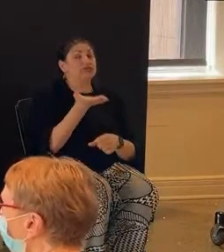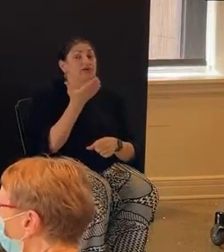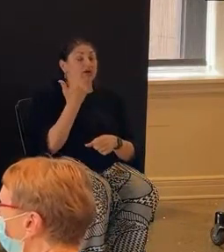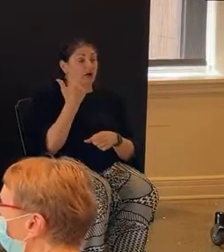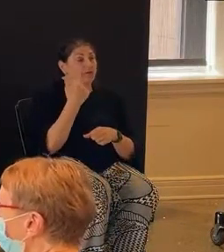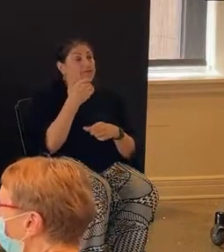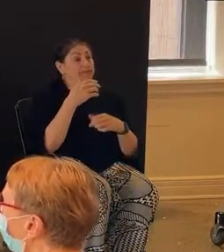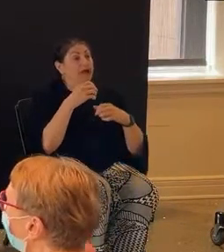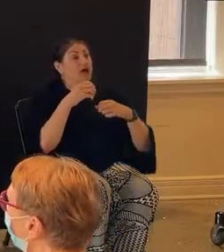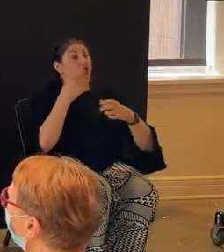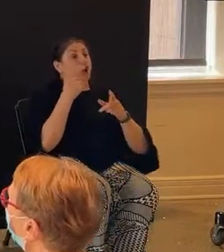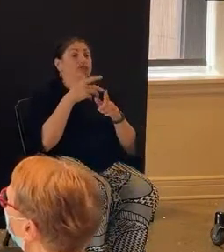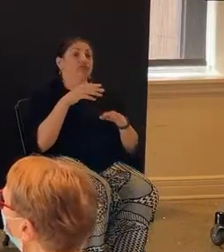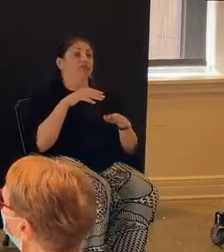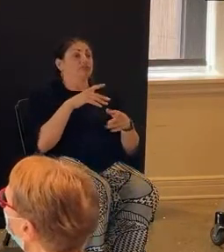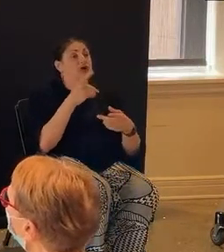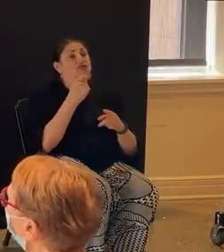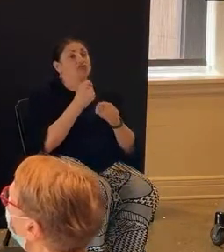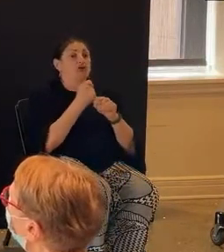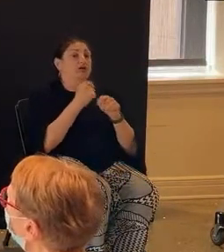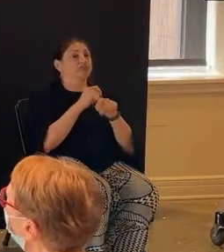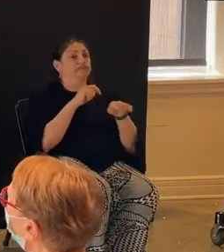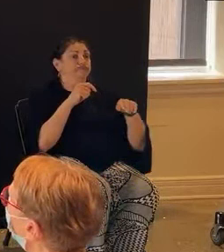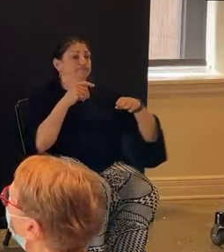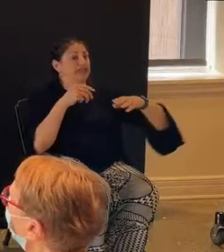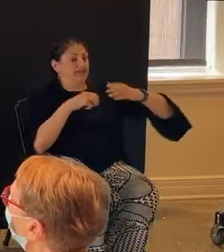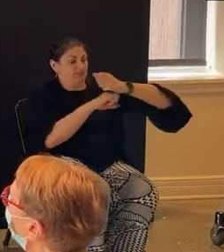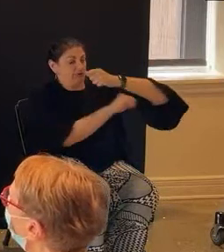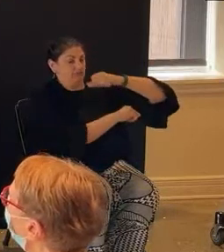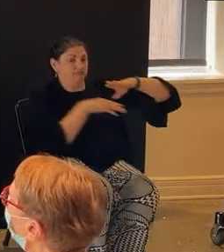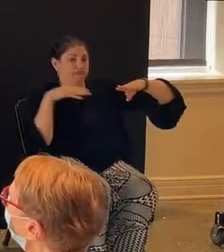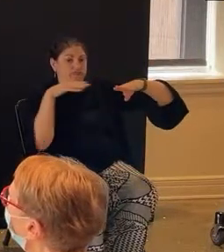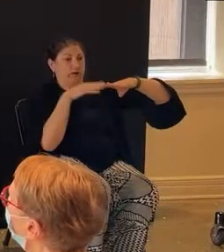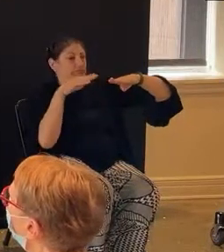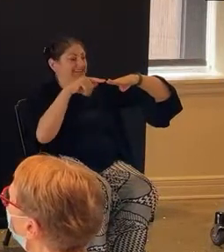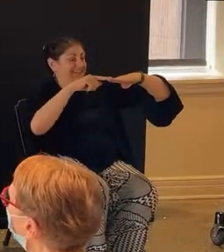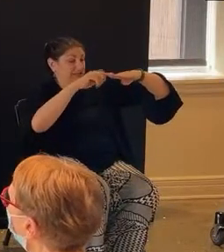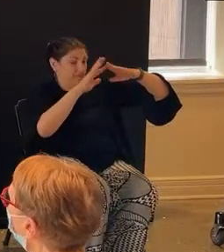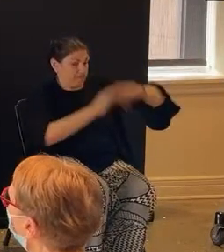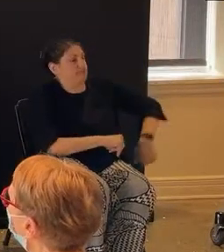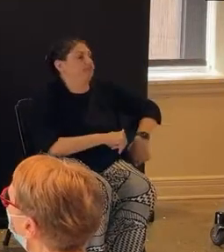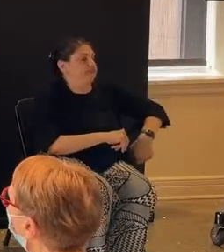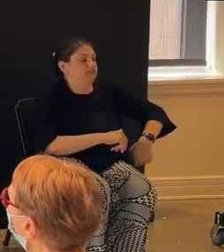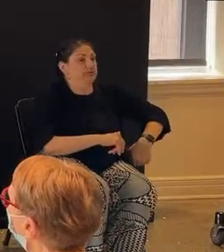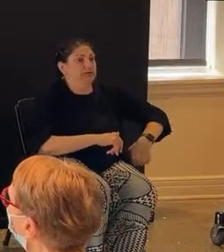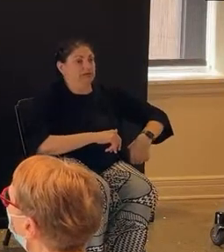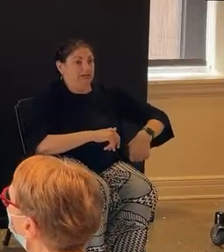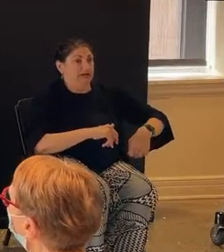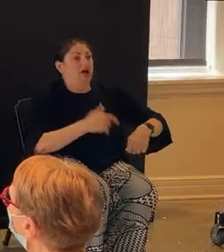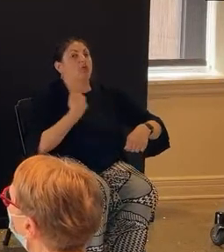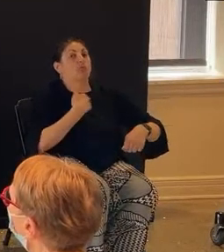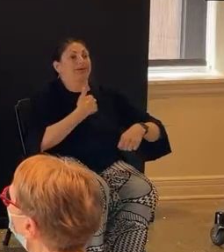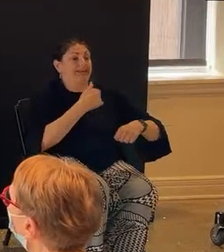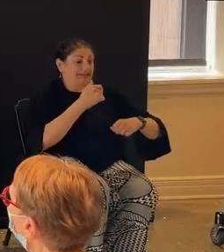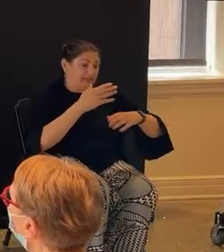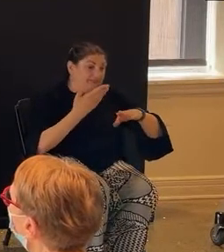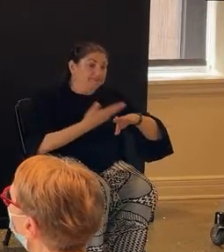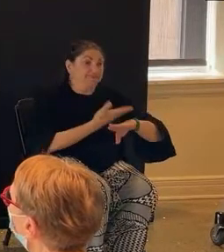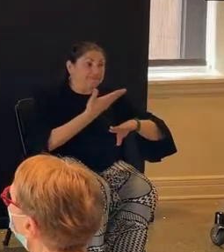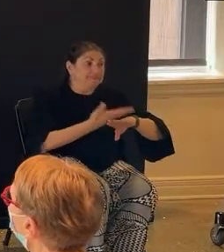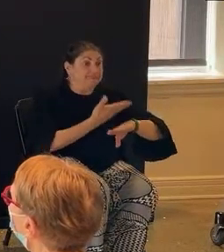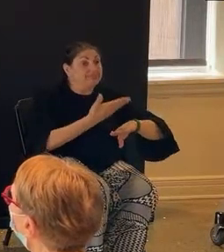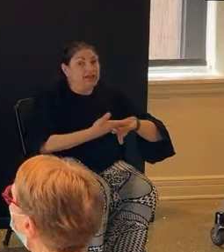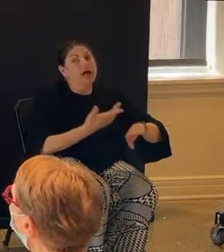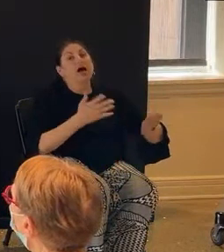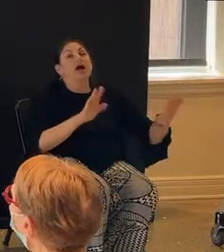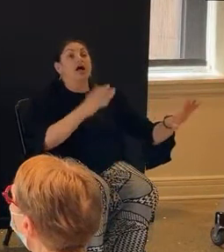thing collapsed and had to be rebuilt? Well, you know, there's going to be thousands of bridges like that after one of these